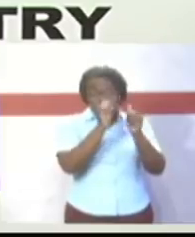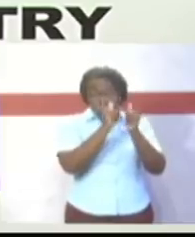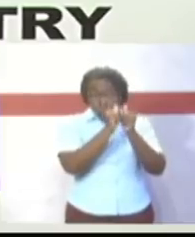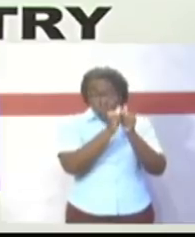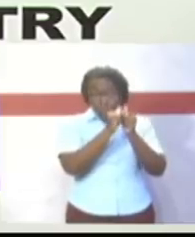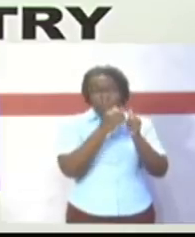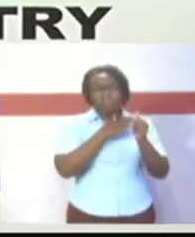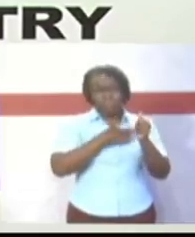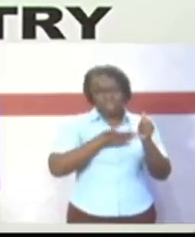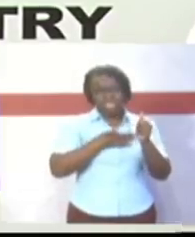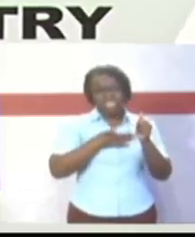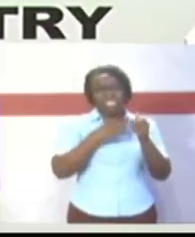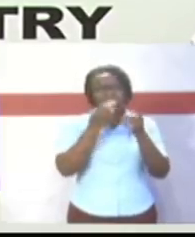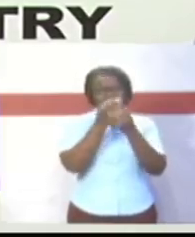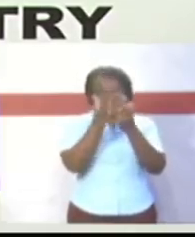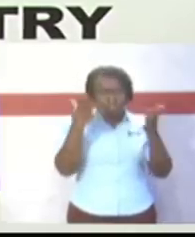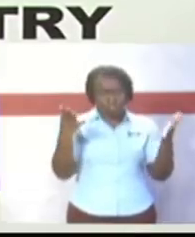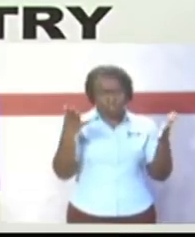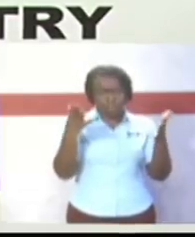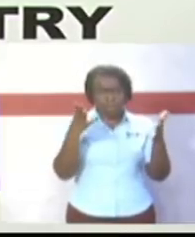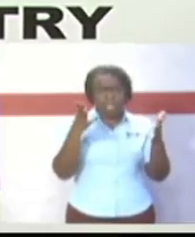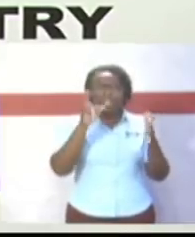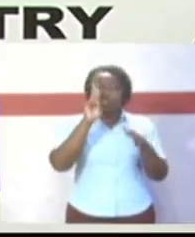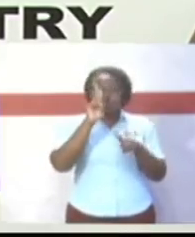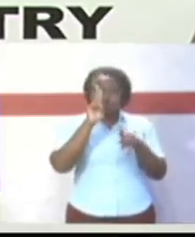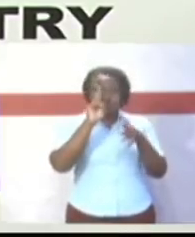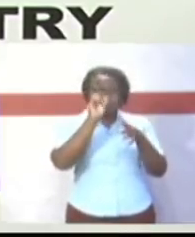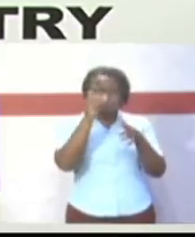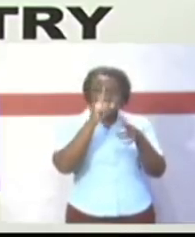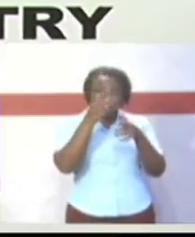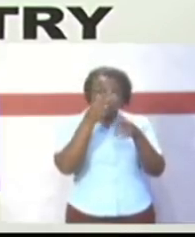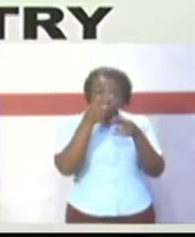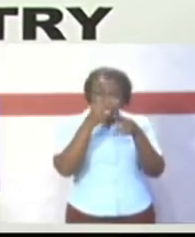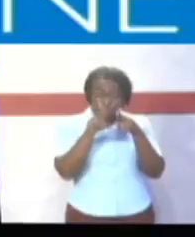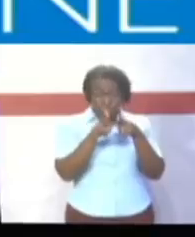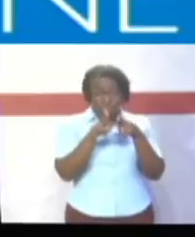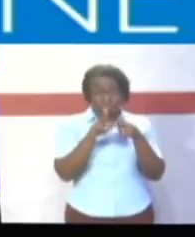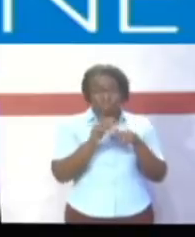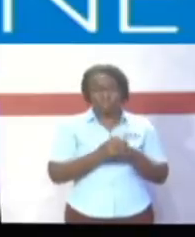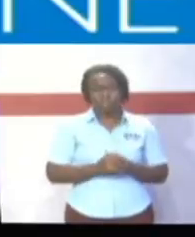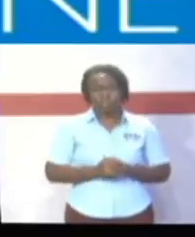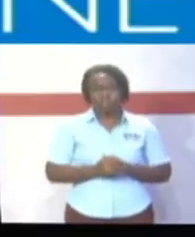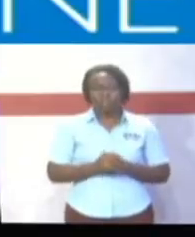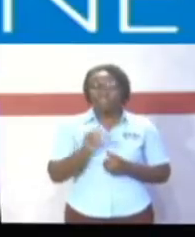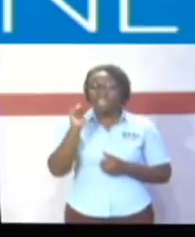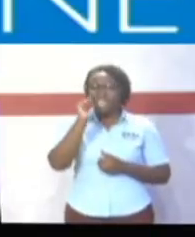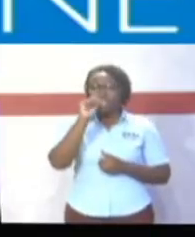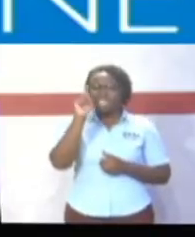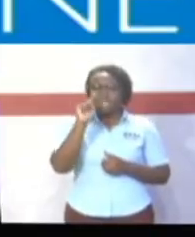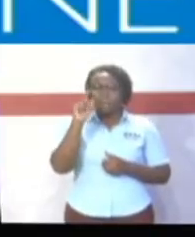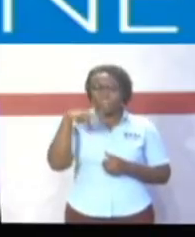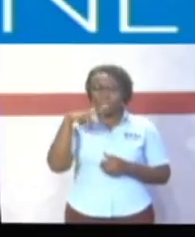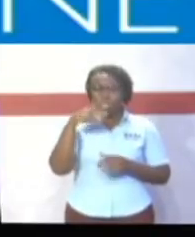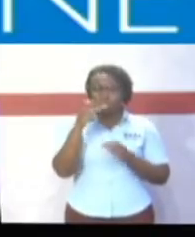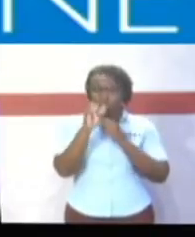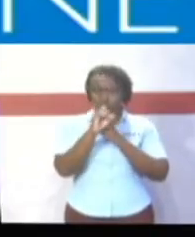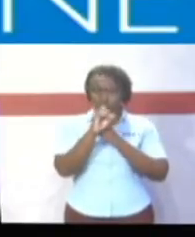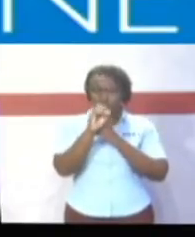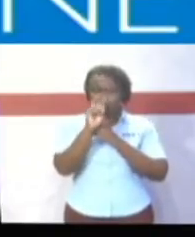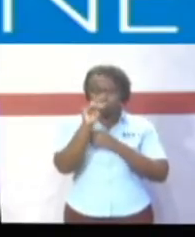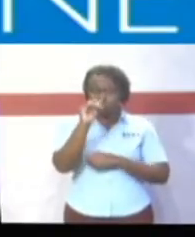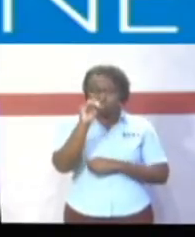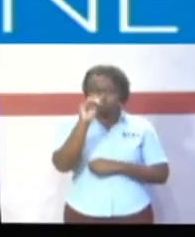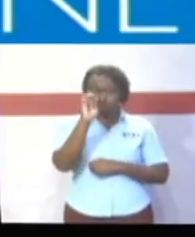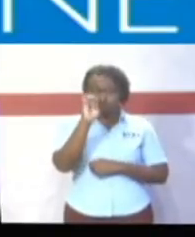brief questions. We begin with AZP News. Good morning, Private Harry, EZBnews.com. My